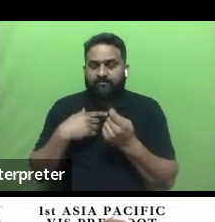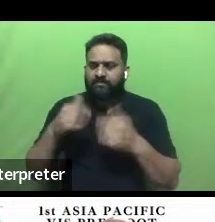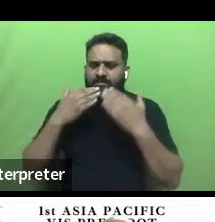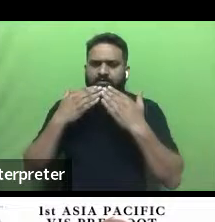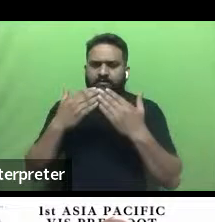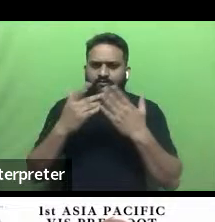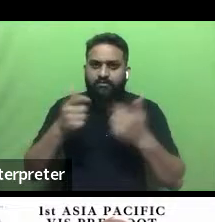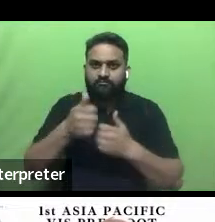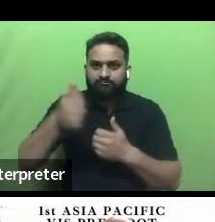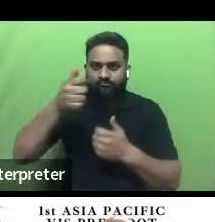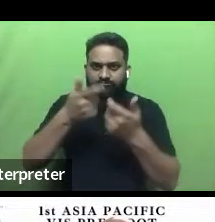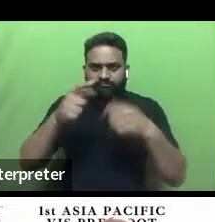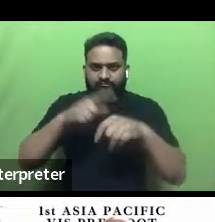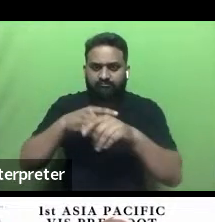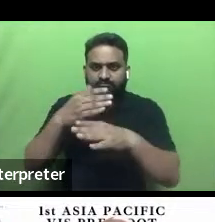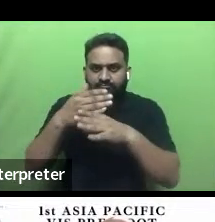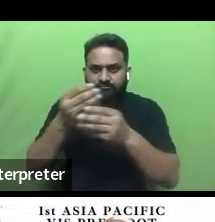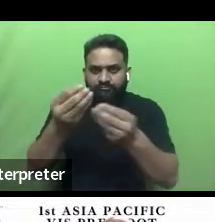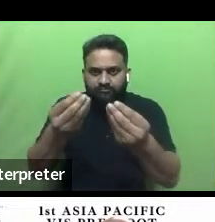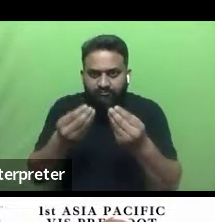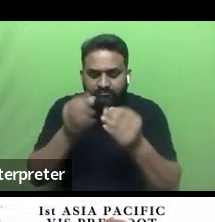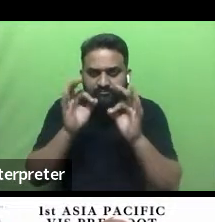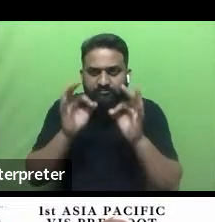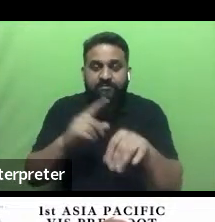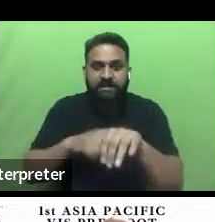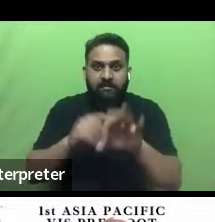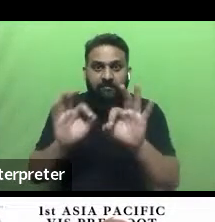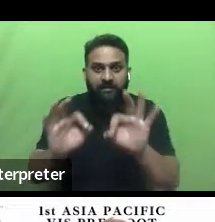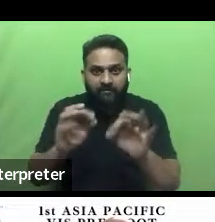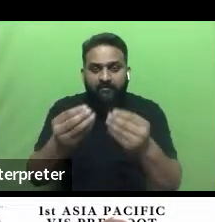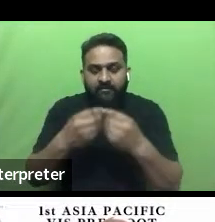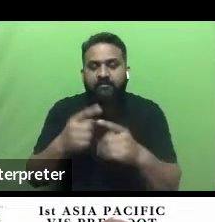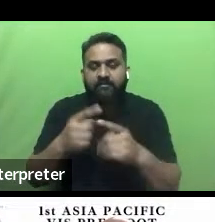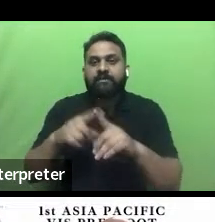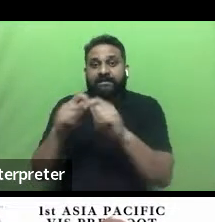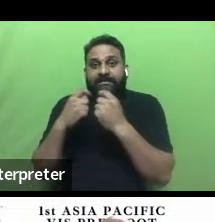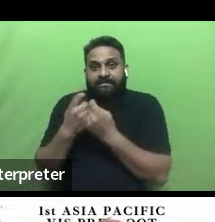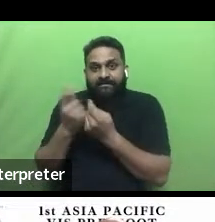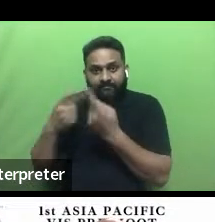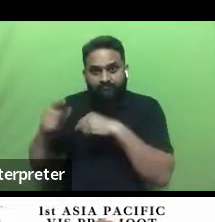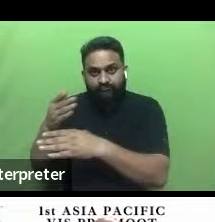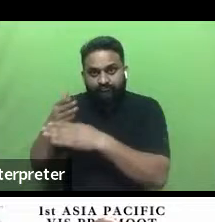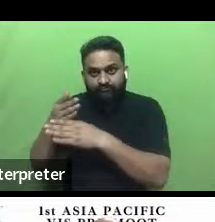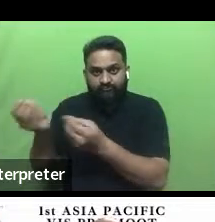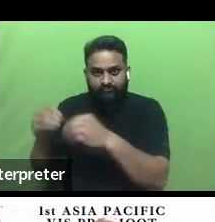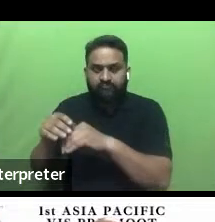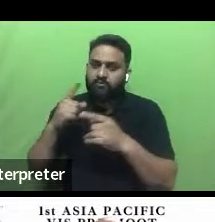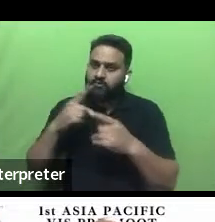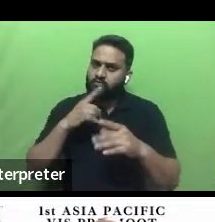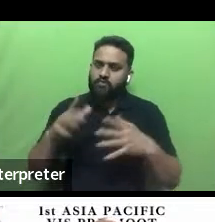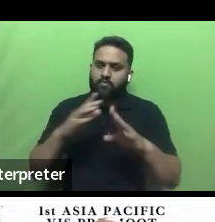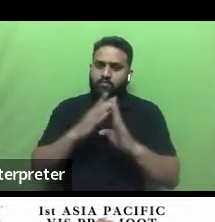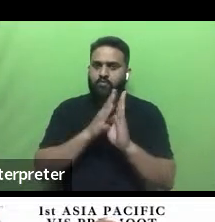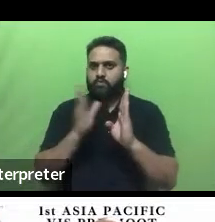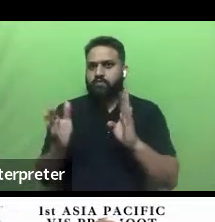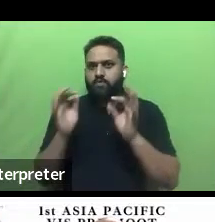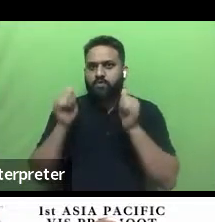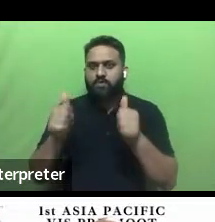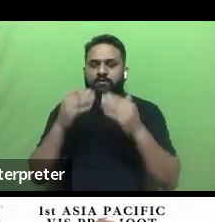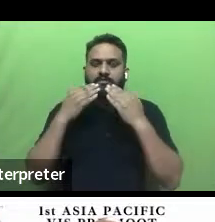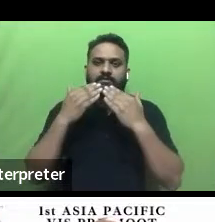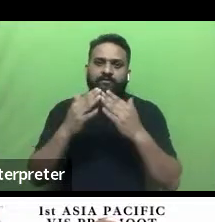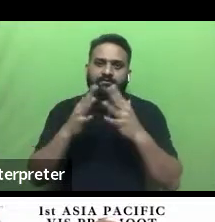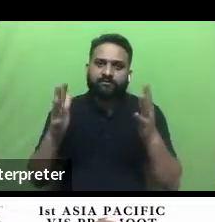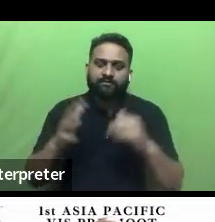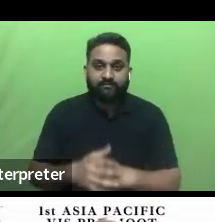their valuable contribution and time, and the teams for their participation. It was a great session. Thank you so much.